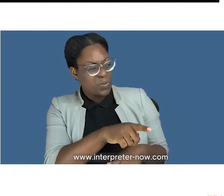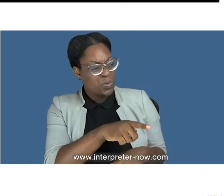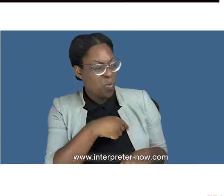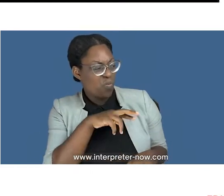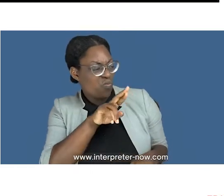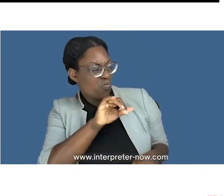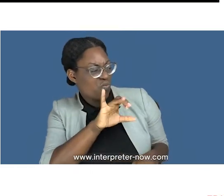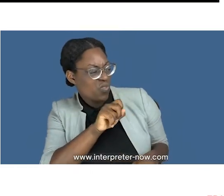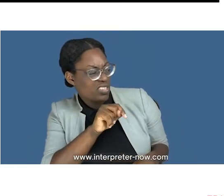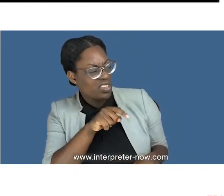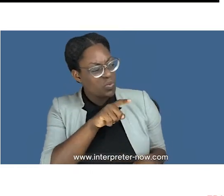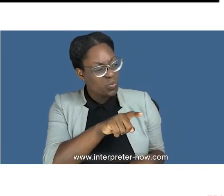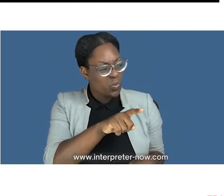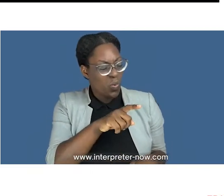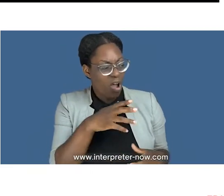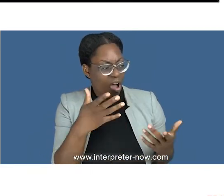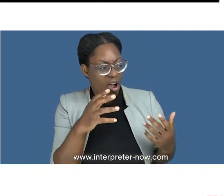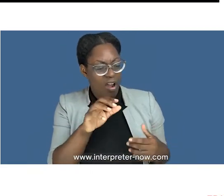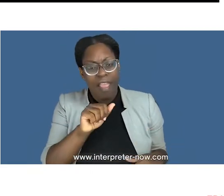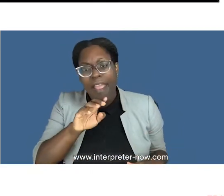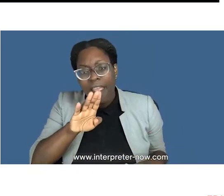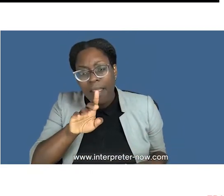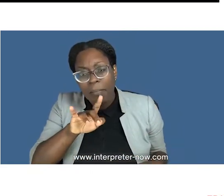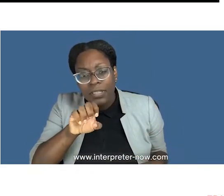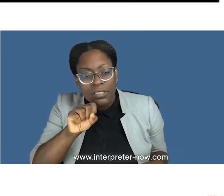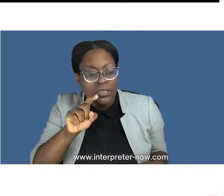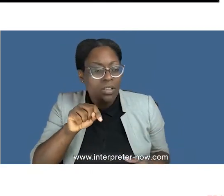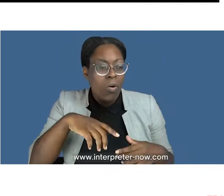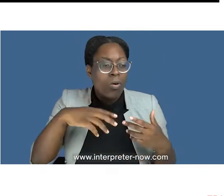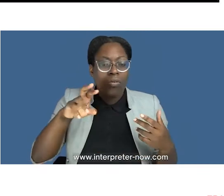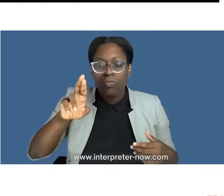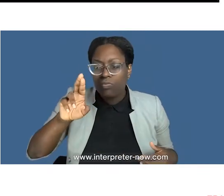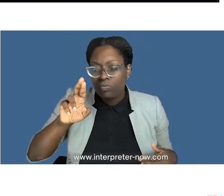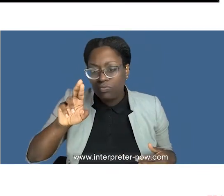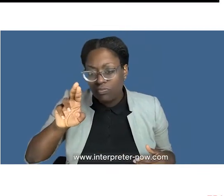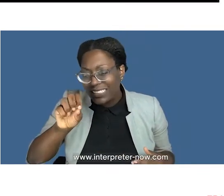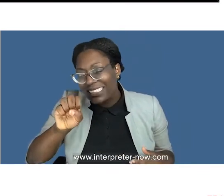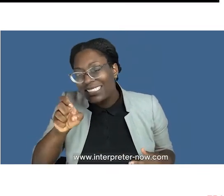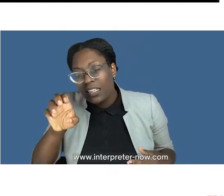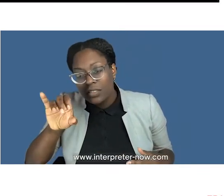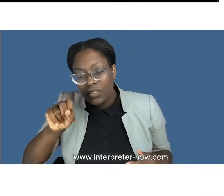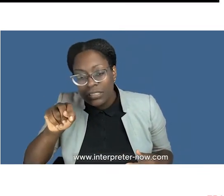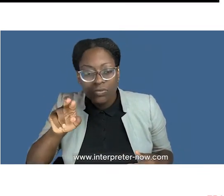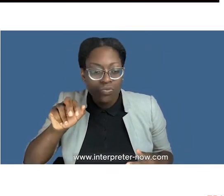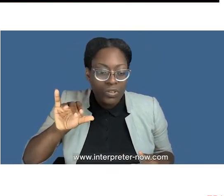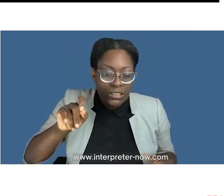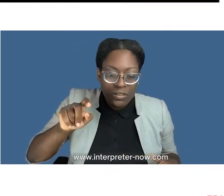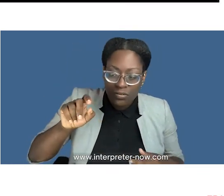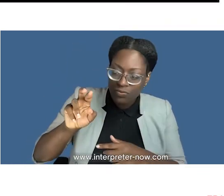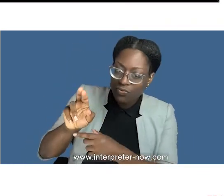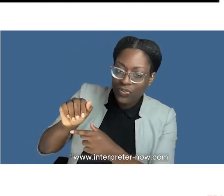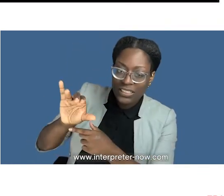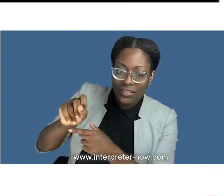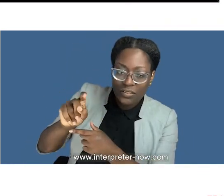they're not sensitive, that they're not aware of what's happening, or even worse, racist or sexist or ableist. So